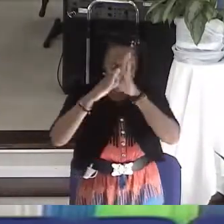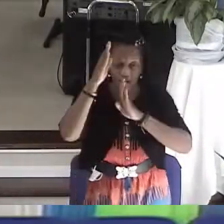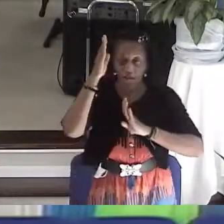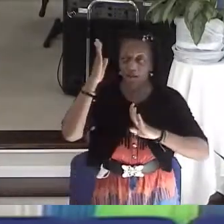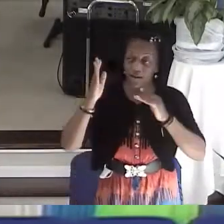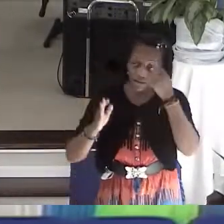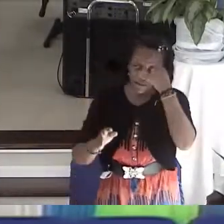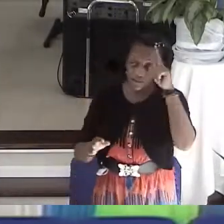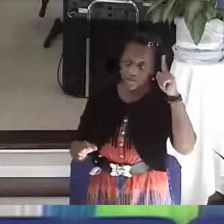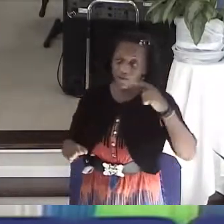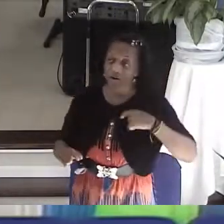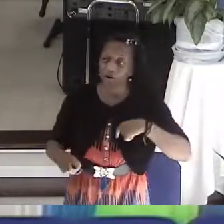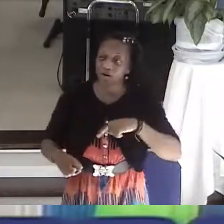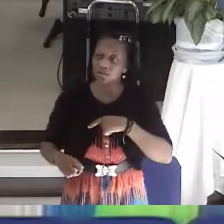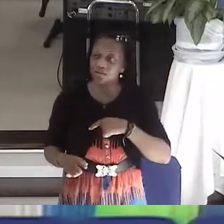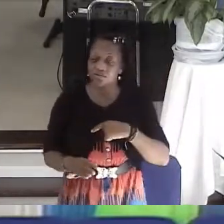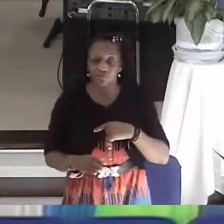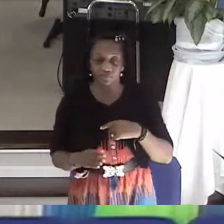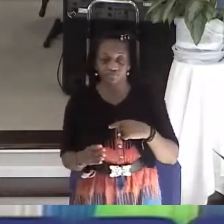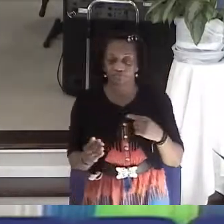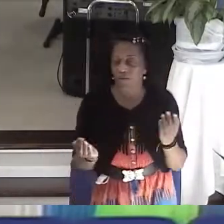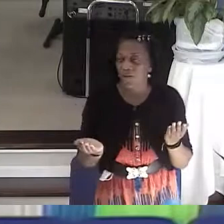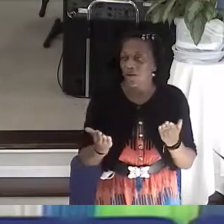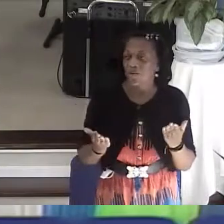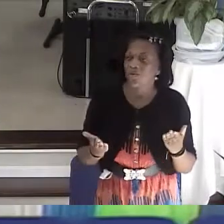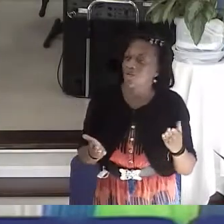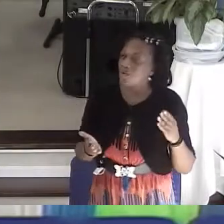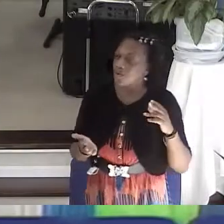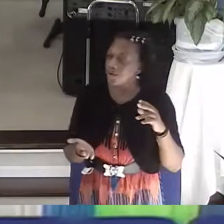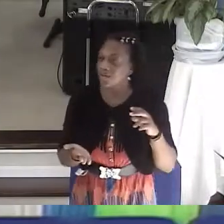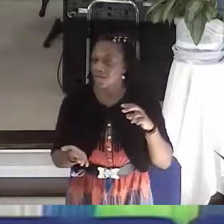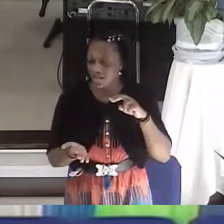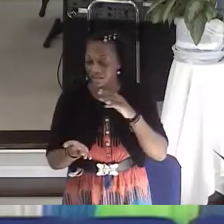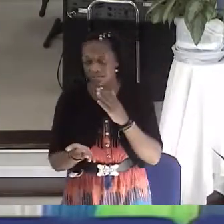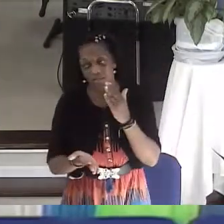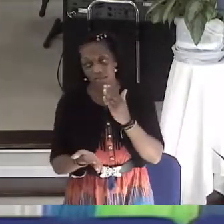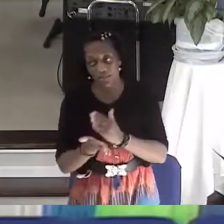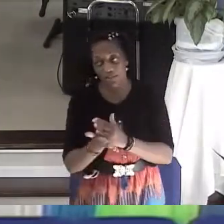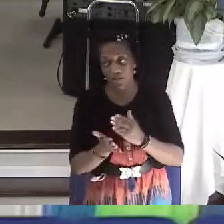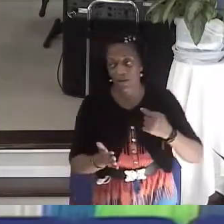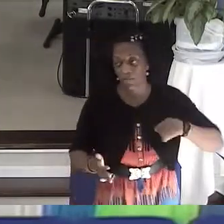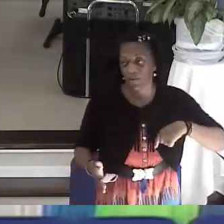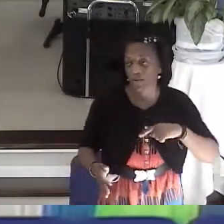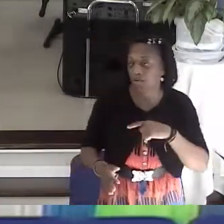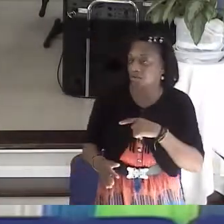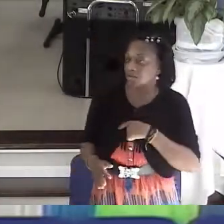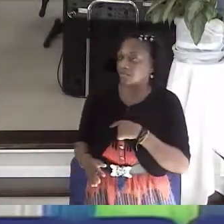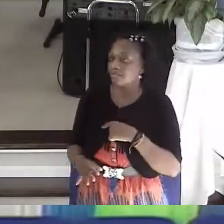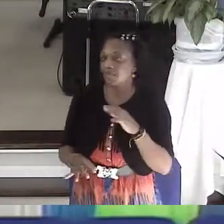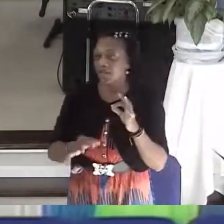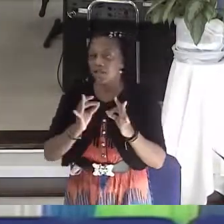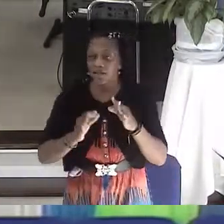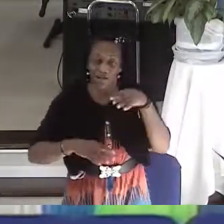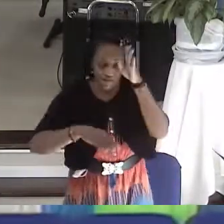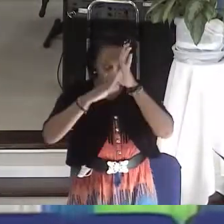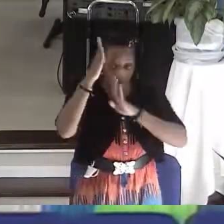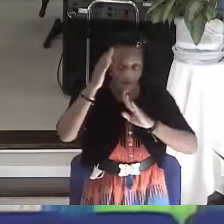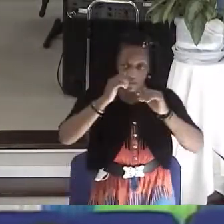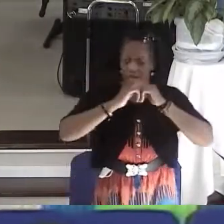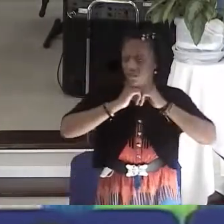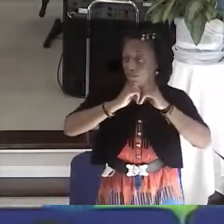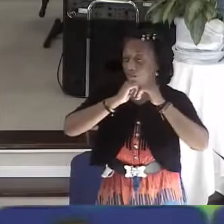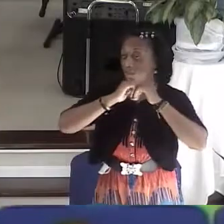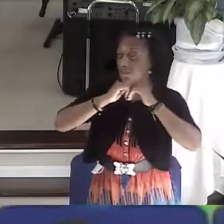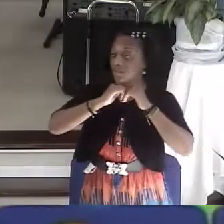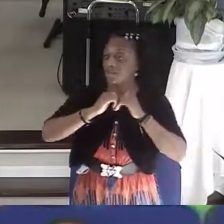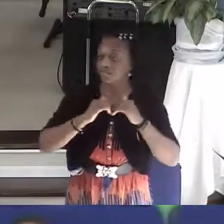with attitude. You have more than a big brother. And if our God is with us, then what can stand again?